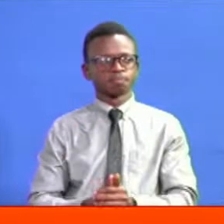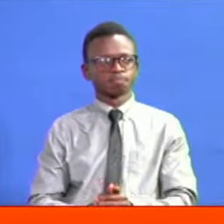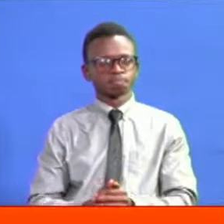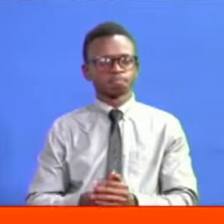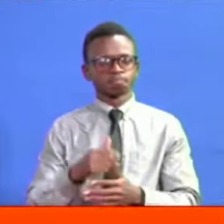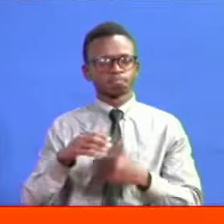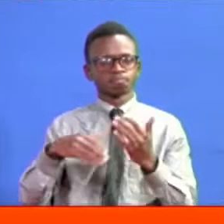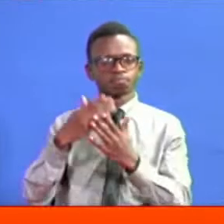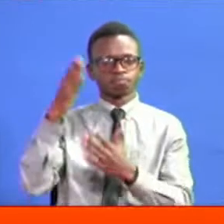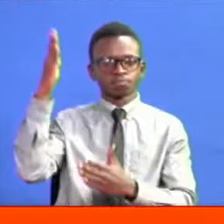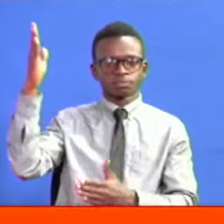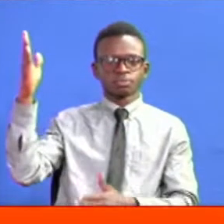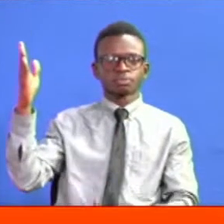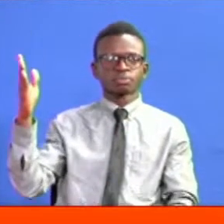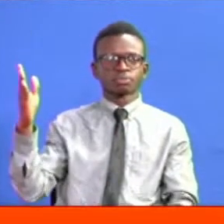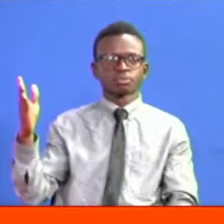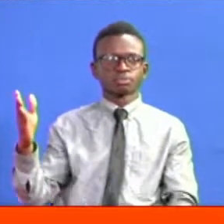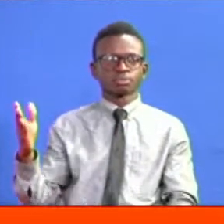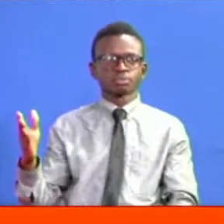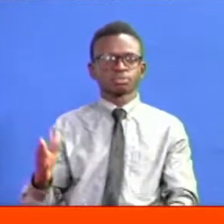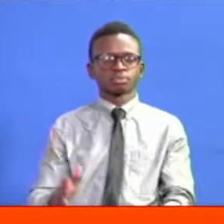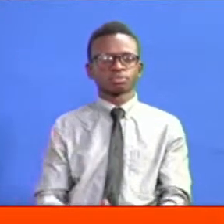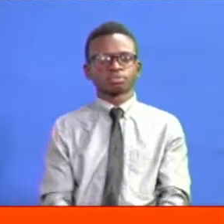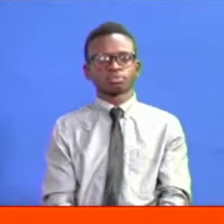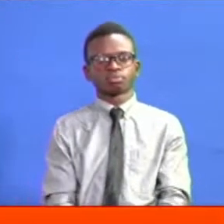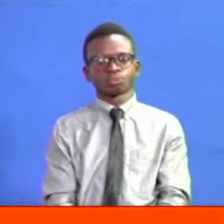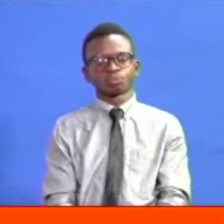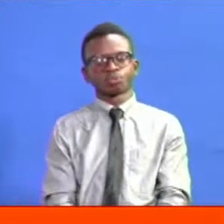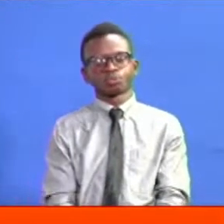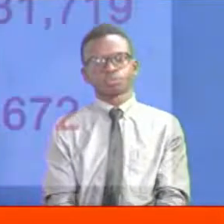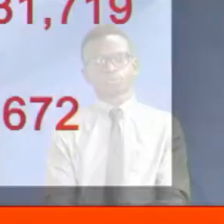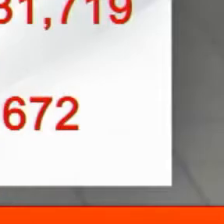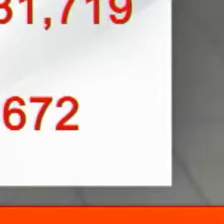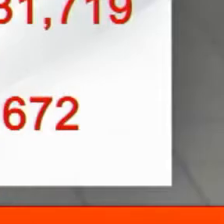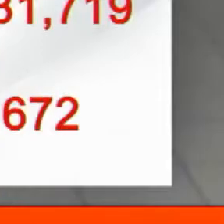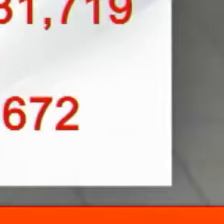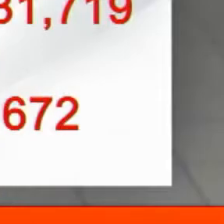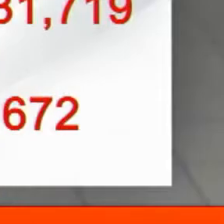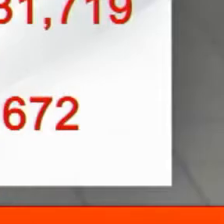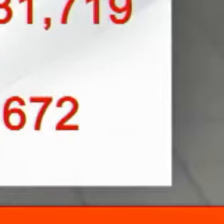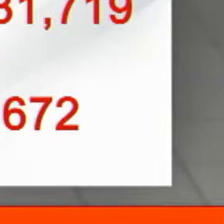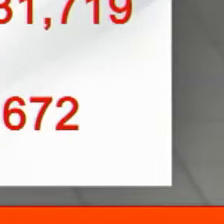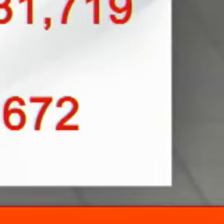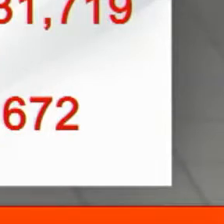to 1.9%. The total confirmed cases have now risen to